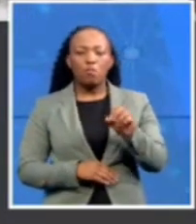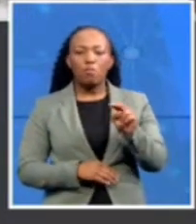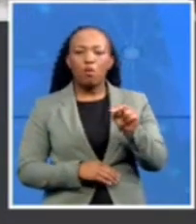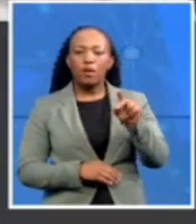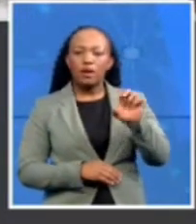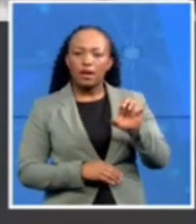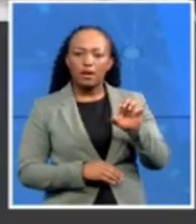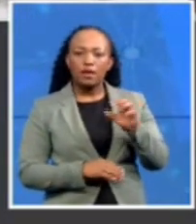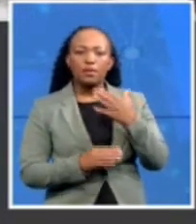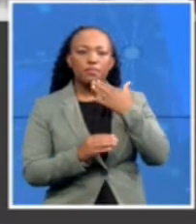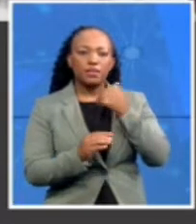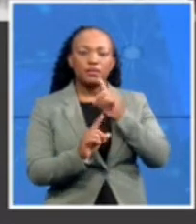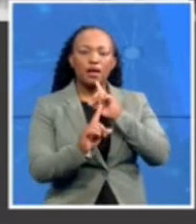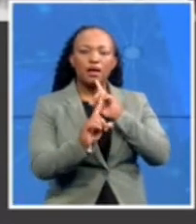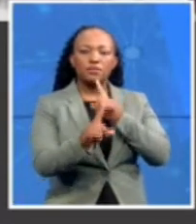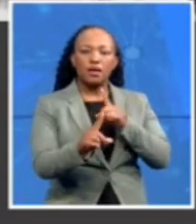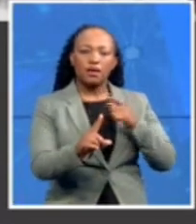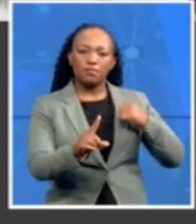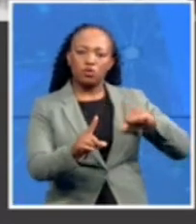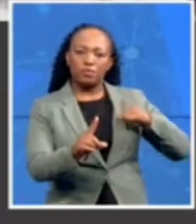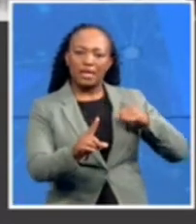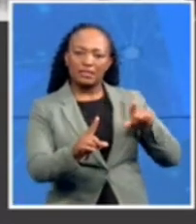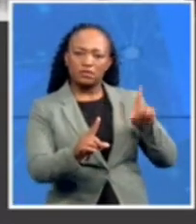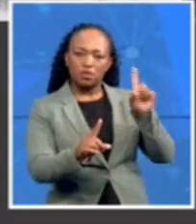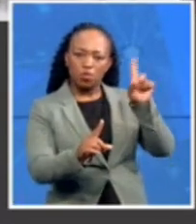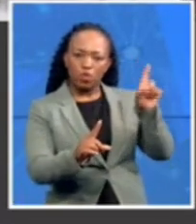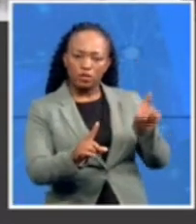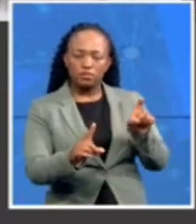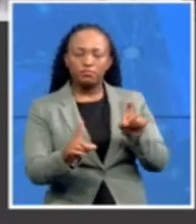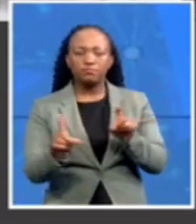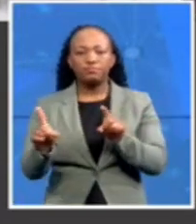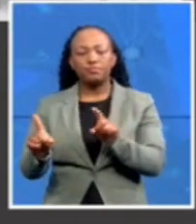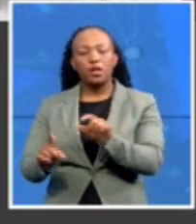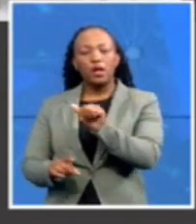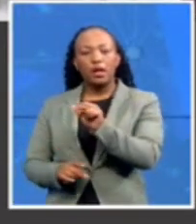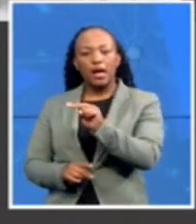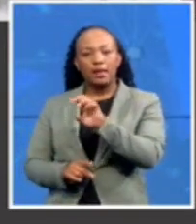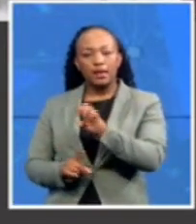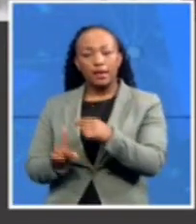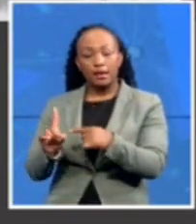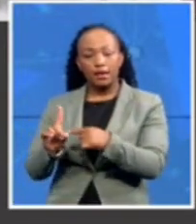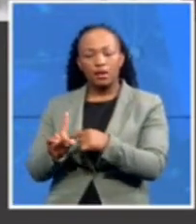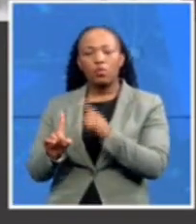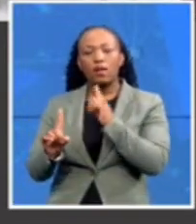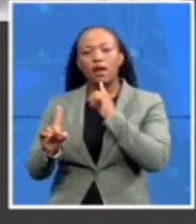municipalities, and Andre, you will help us with the next set of questions. Thank you.